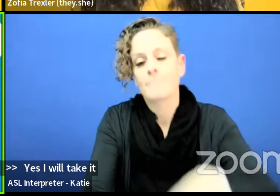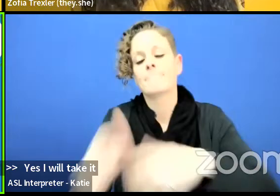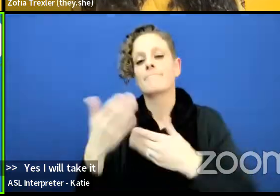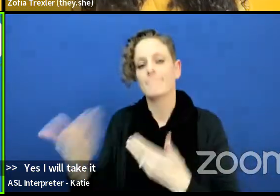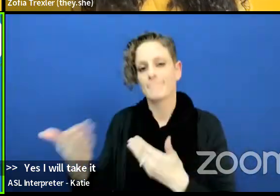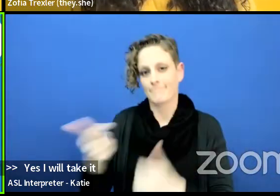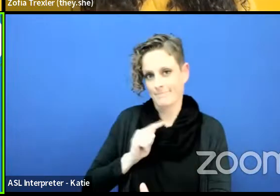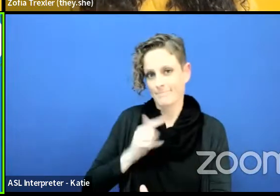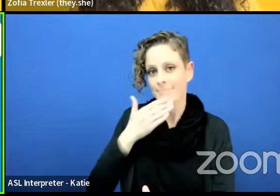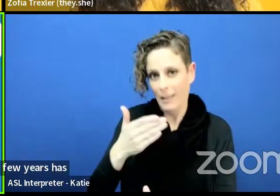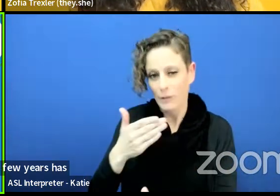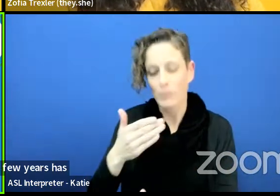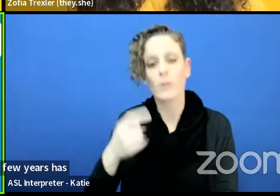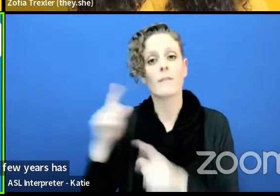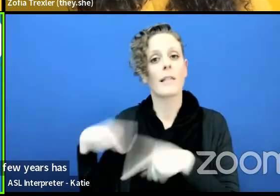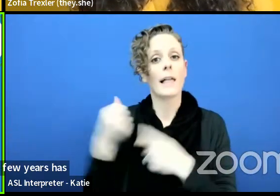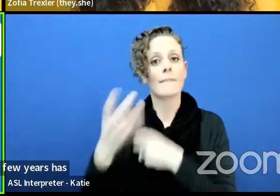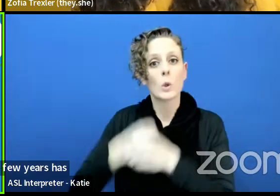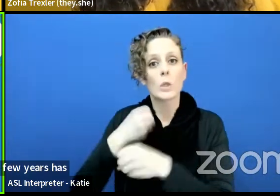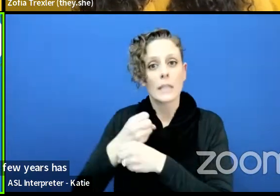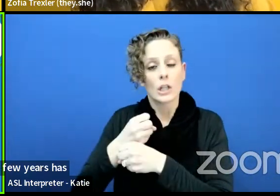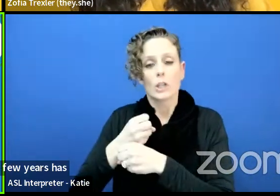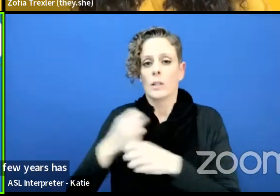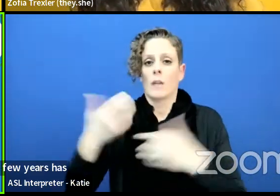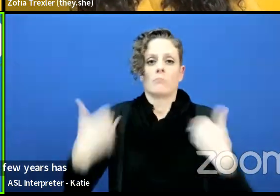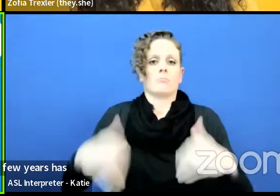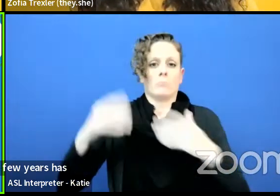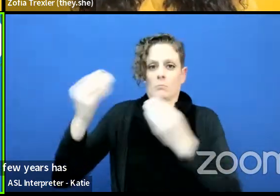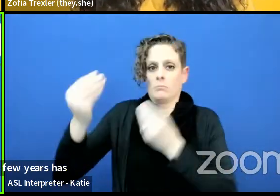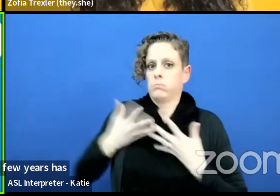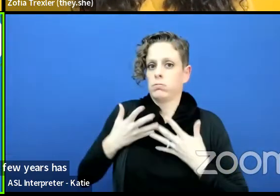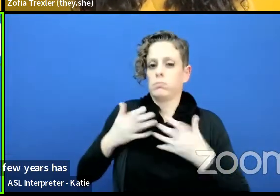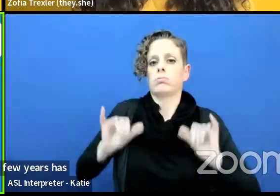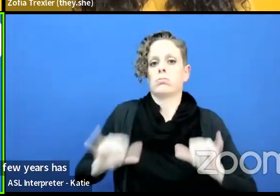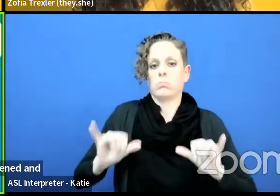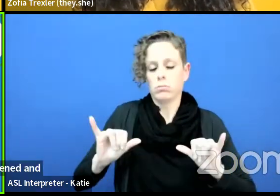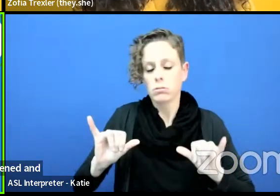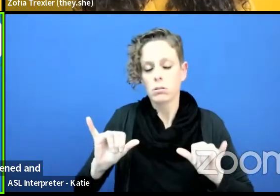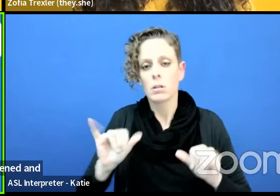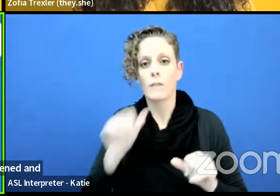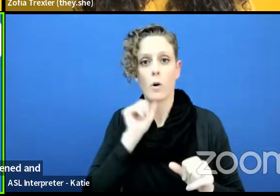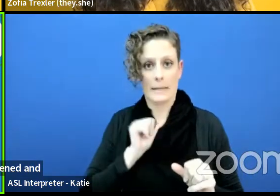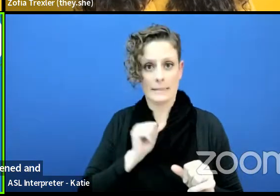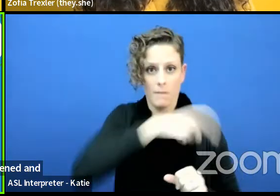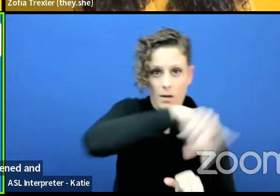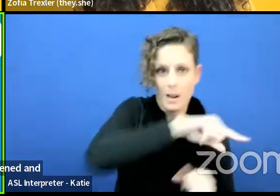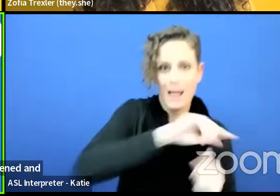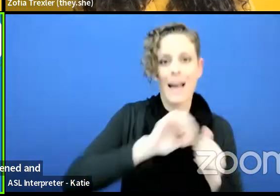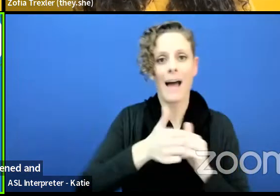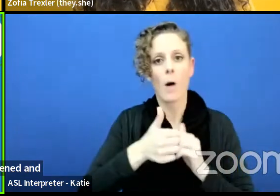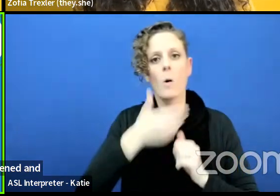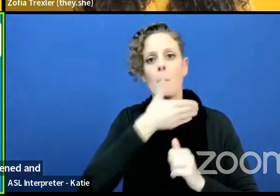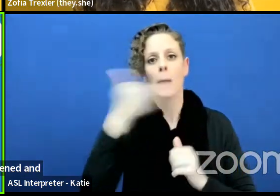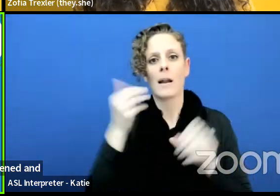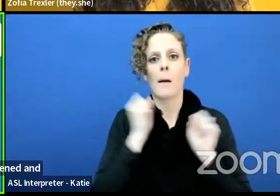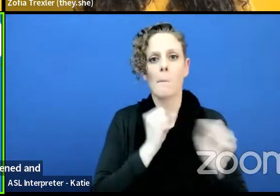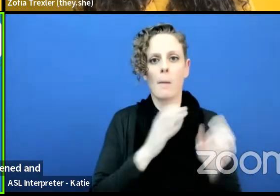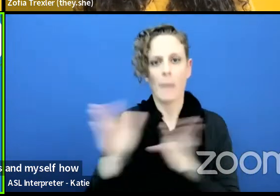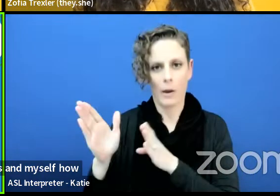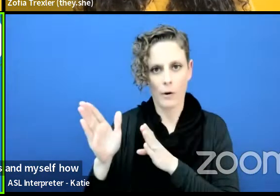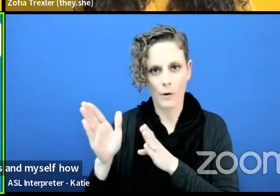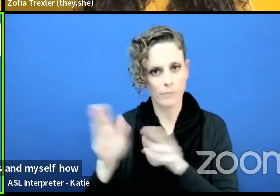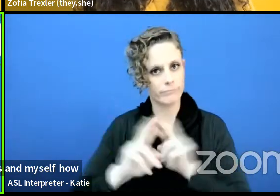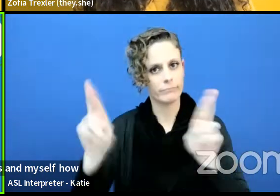enlightened and informed us and myself and how to be better prepared